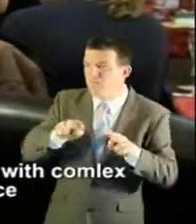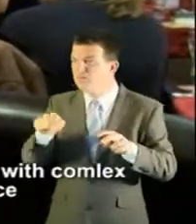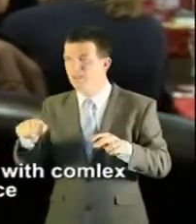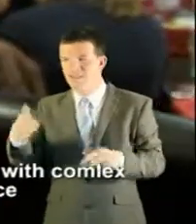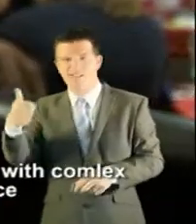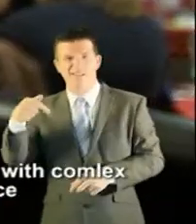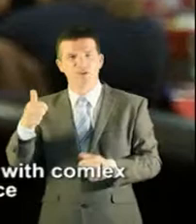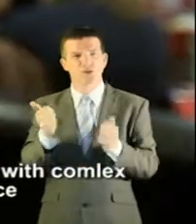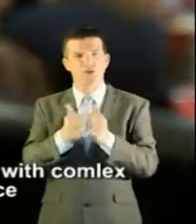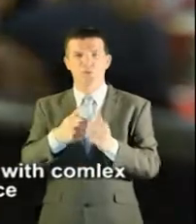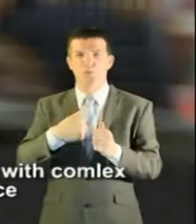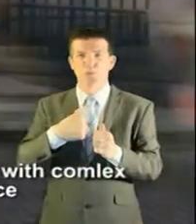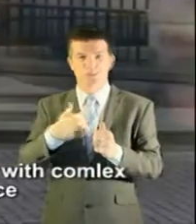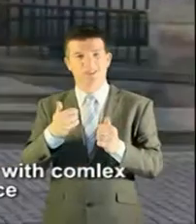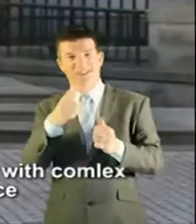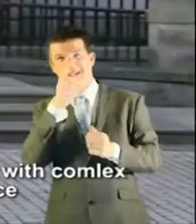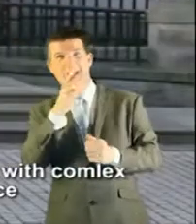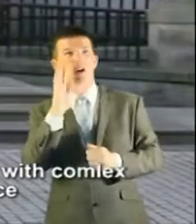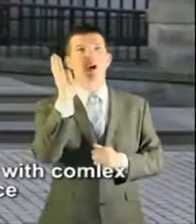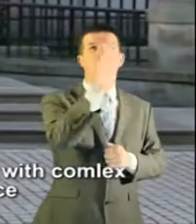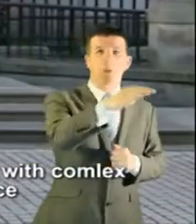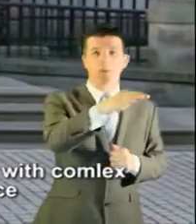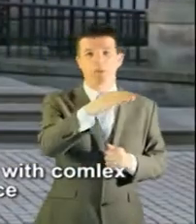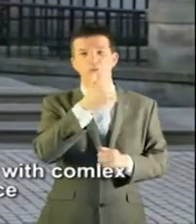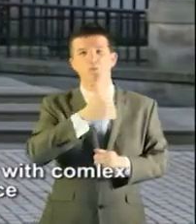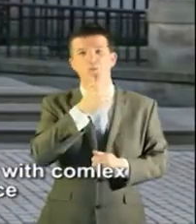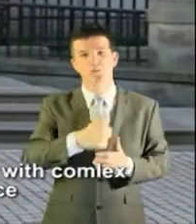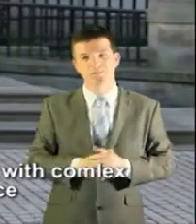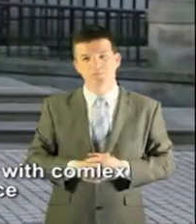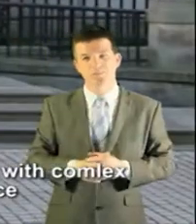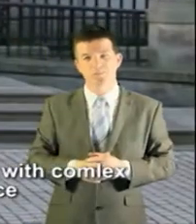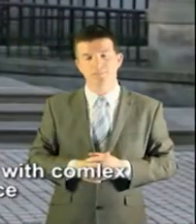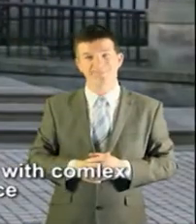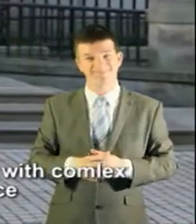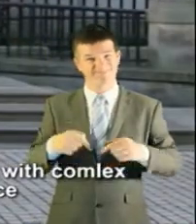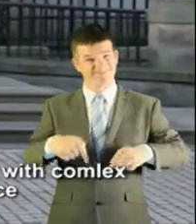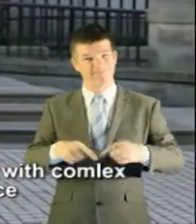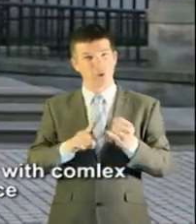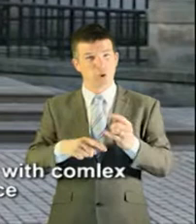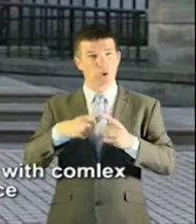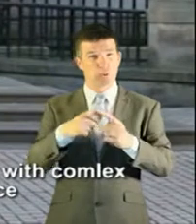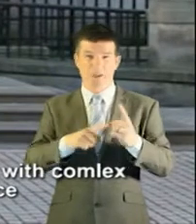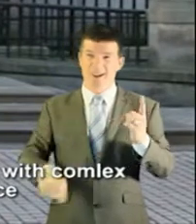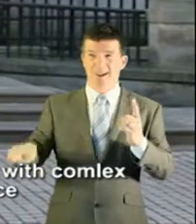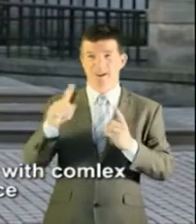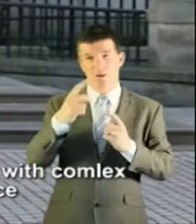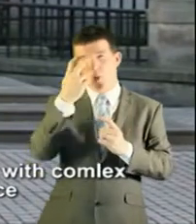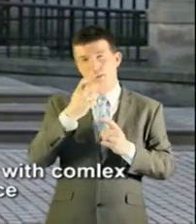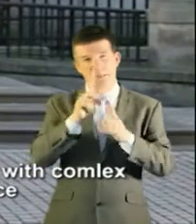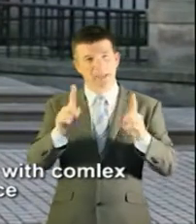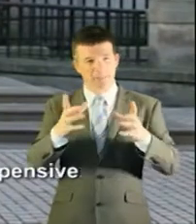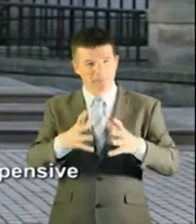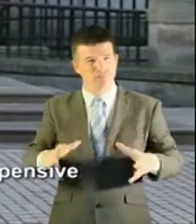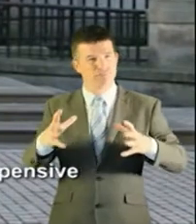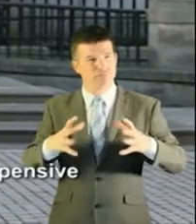As demographic pressure grows, as people get older, as people live longer with complex needs, assistive technology can really make